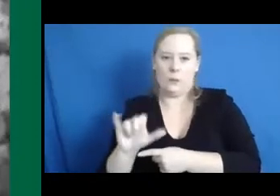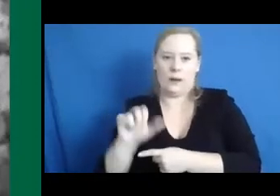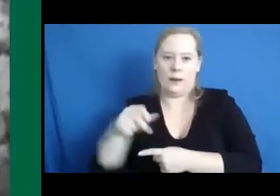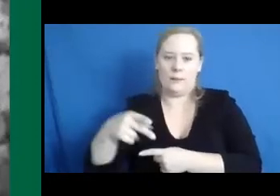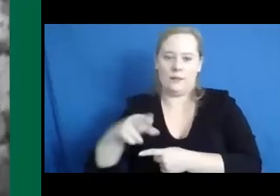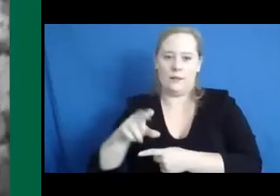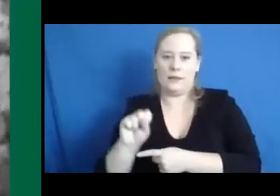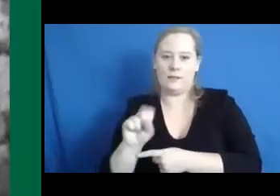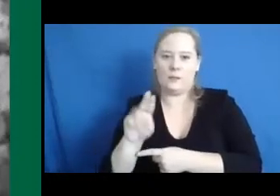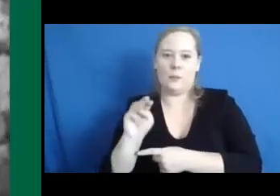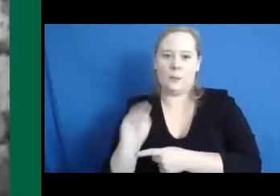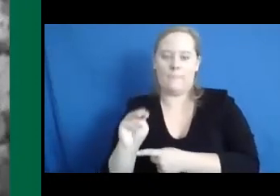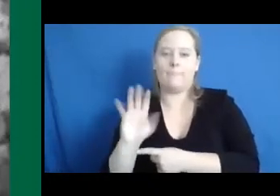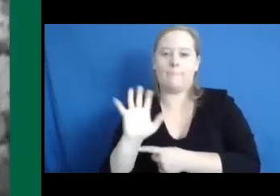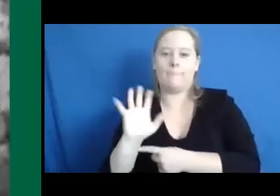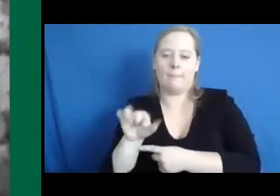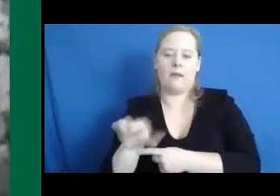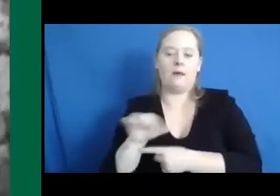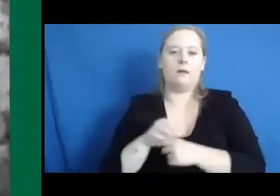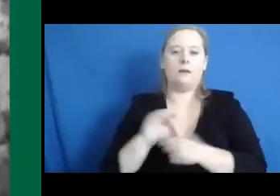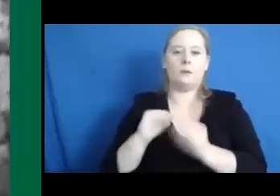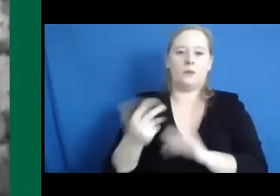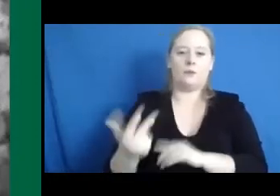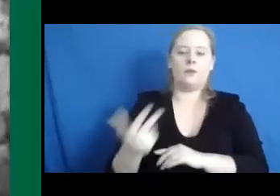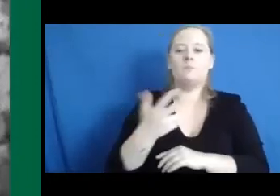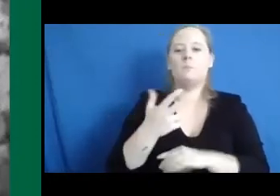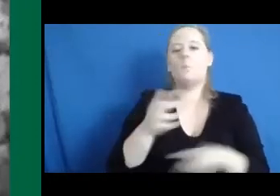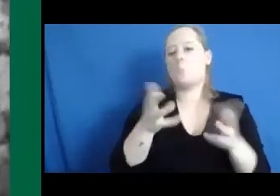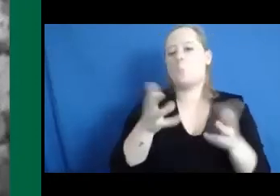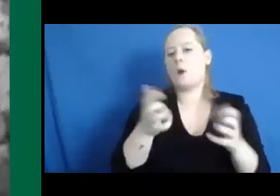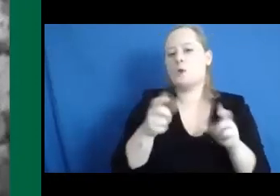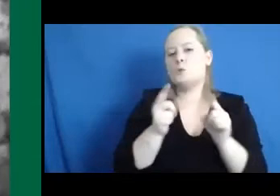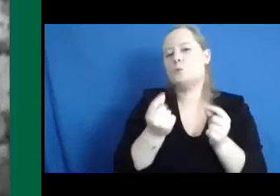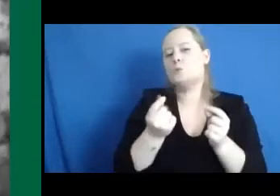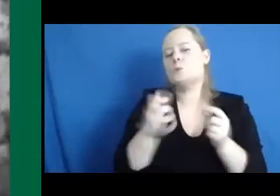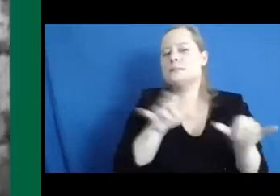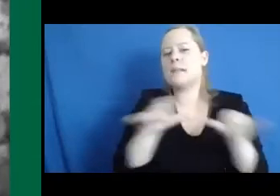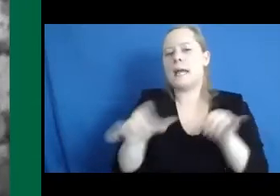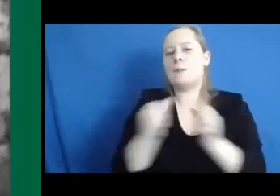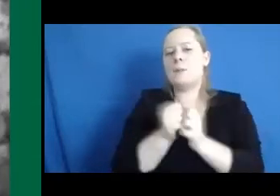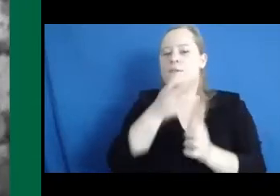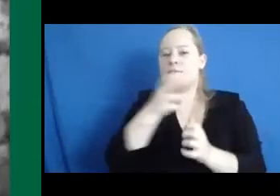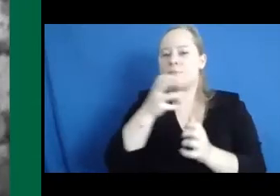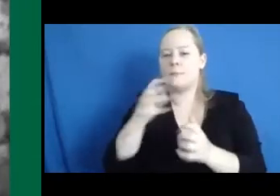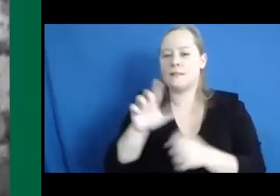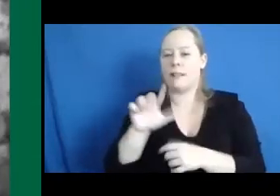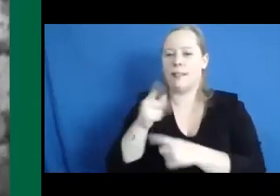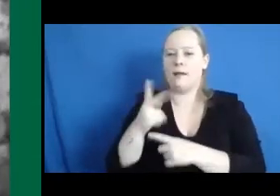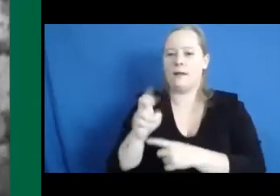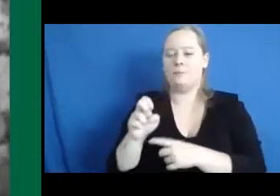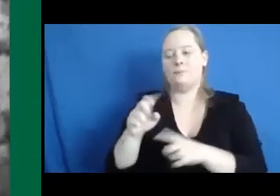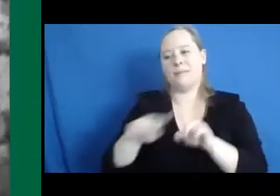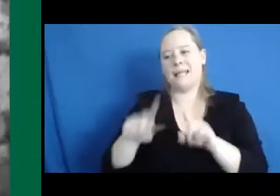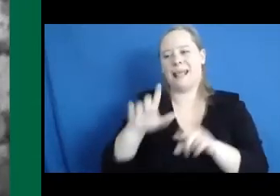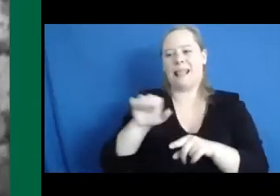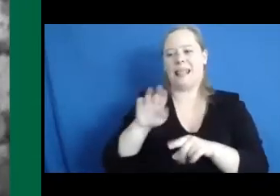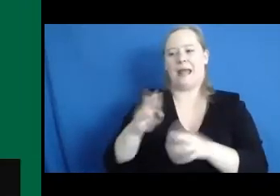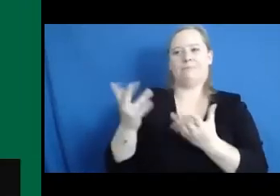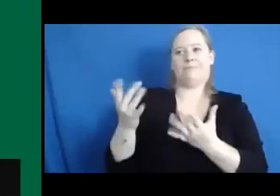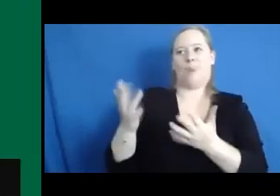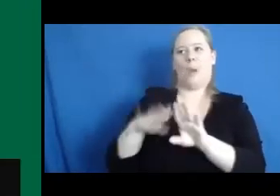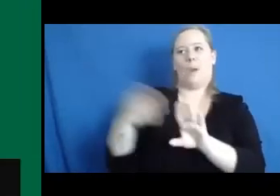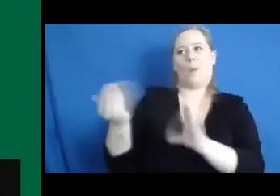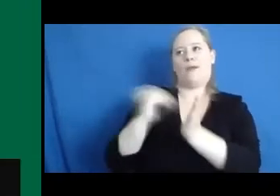plan to do this the same thing with Farmington Lake. We're just kind of waiting for labs to open up due to